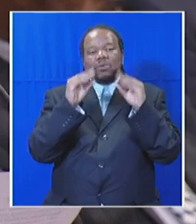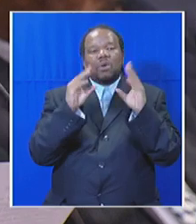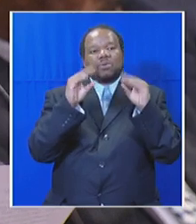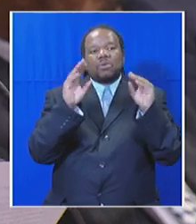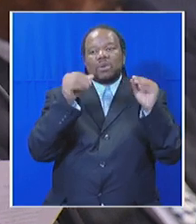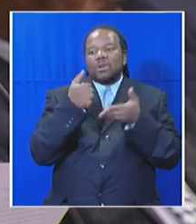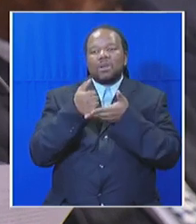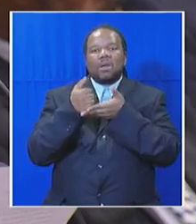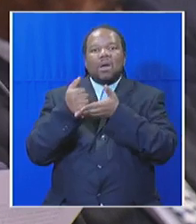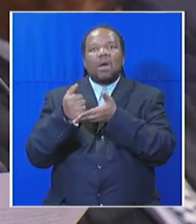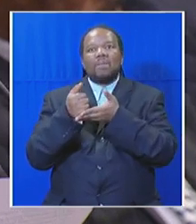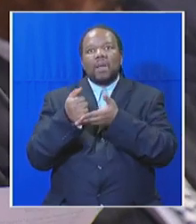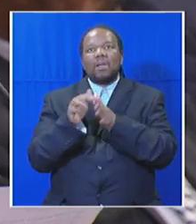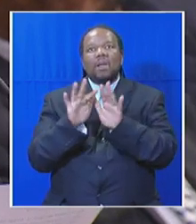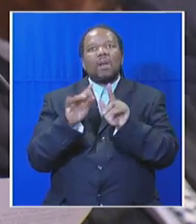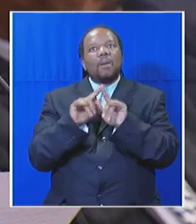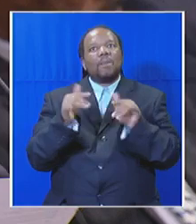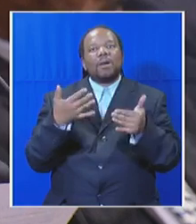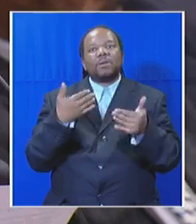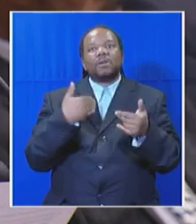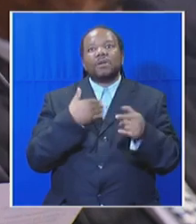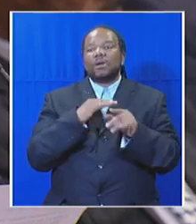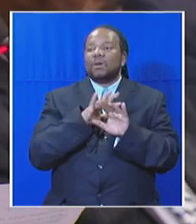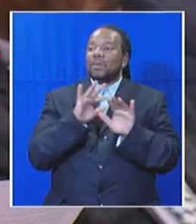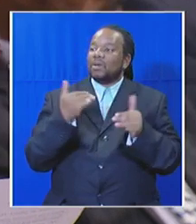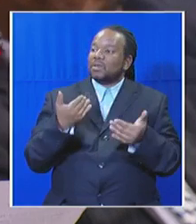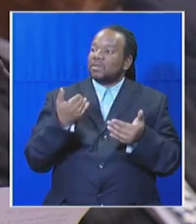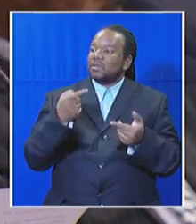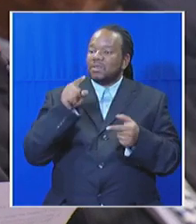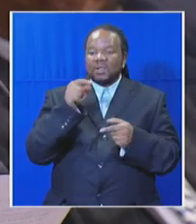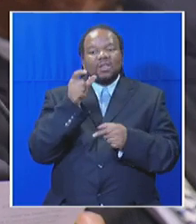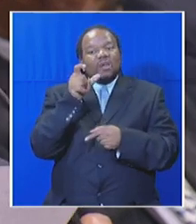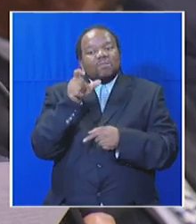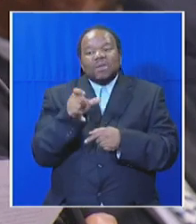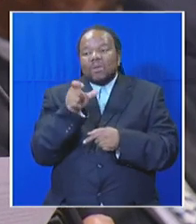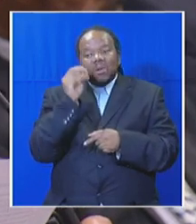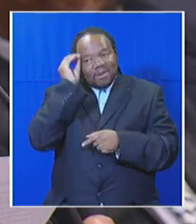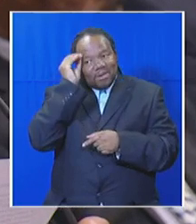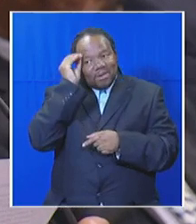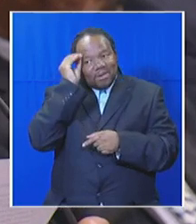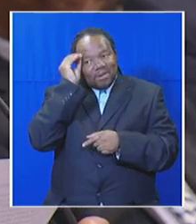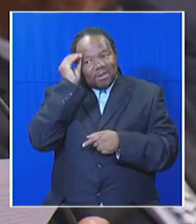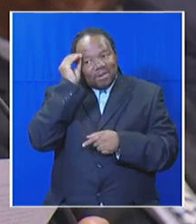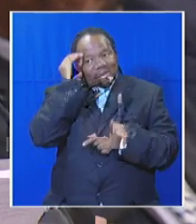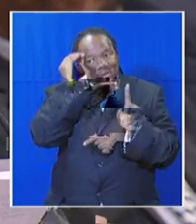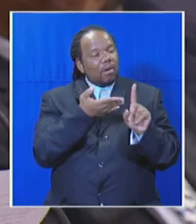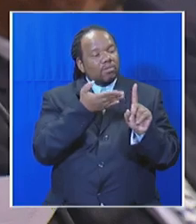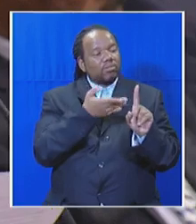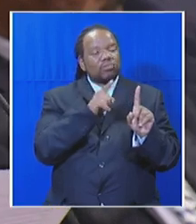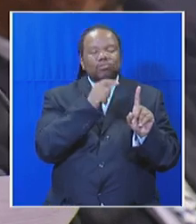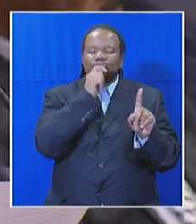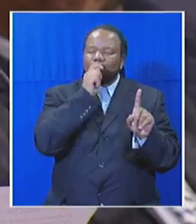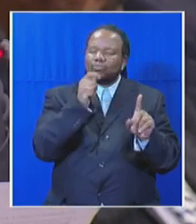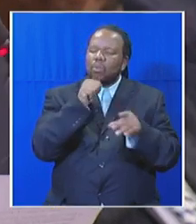that its sole value has been the advance of zero-sum interest. What are you doing, Mr. President, to